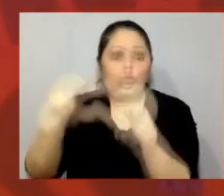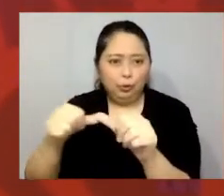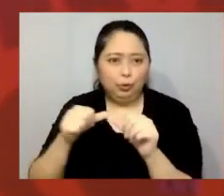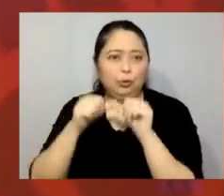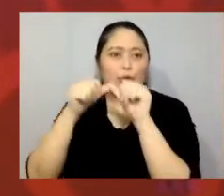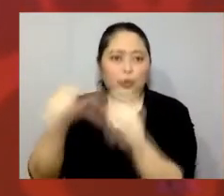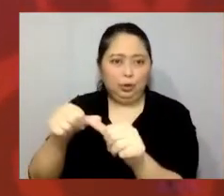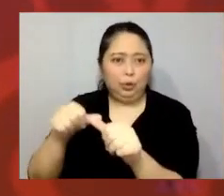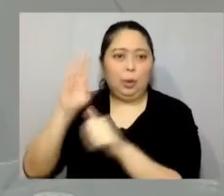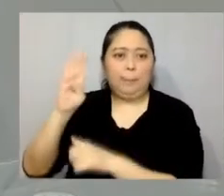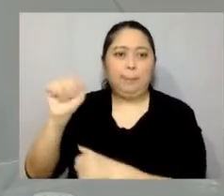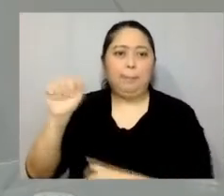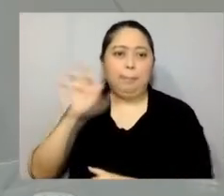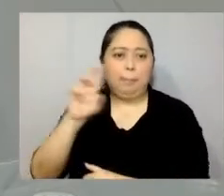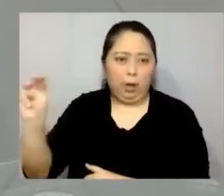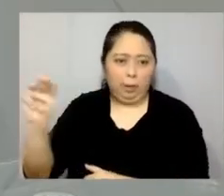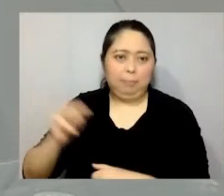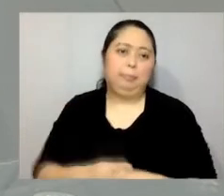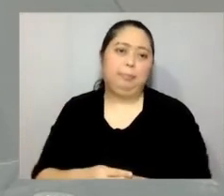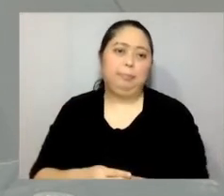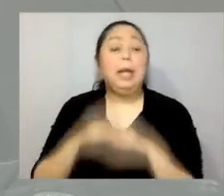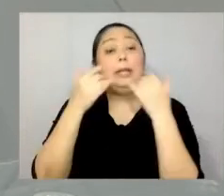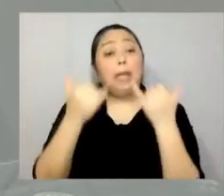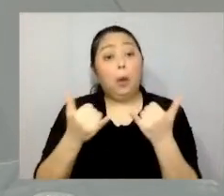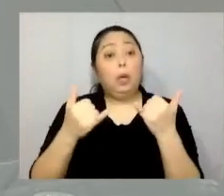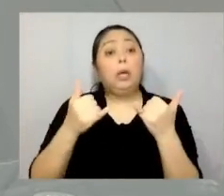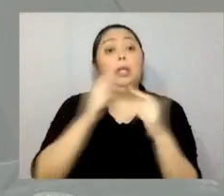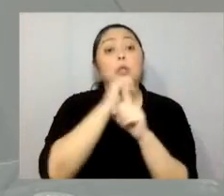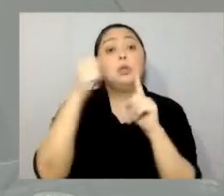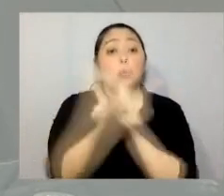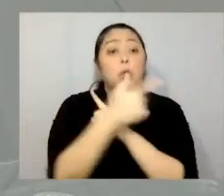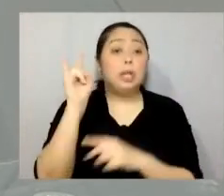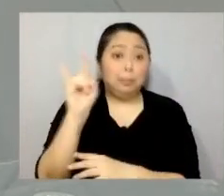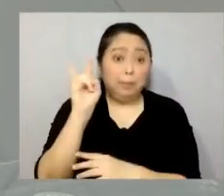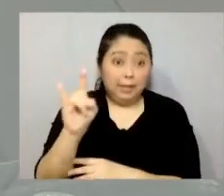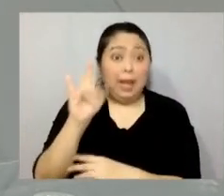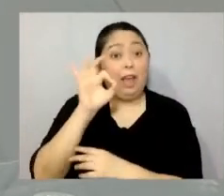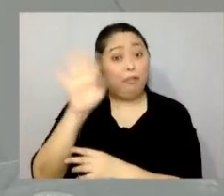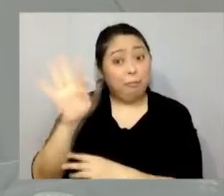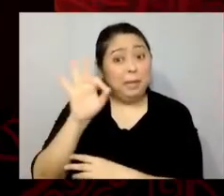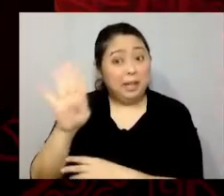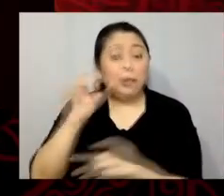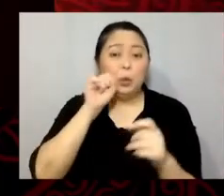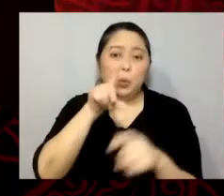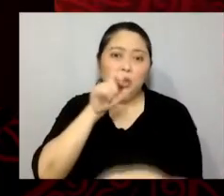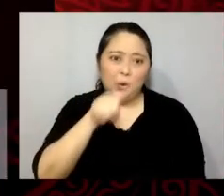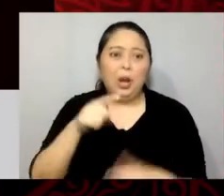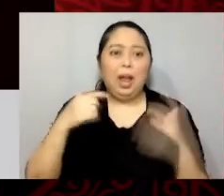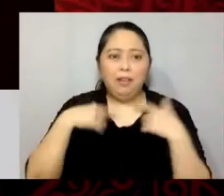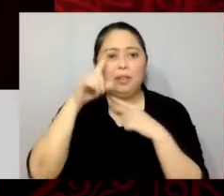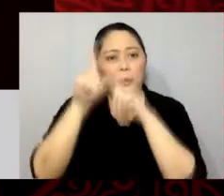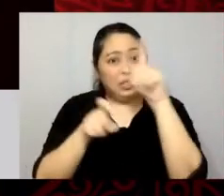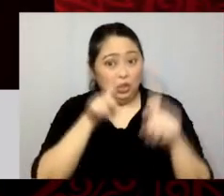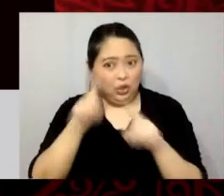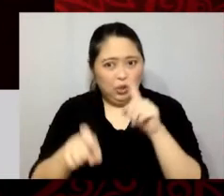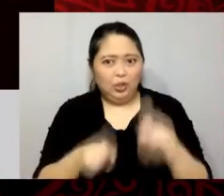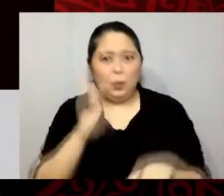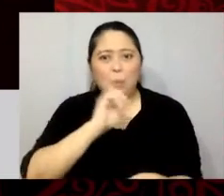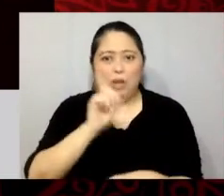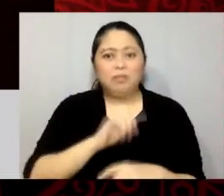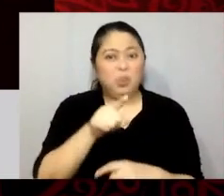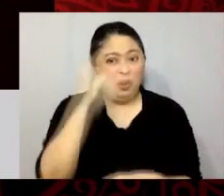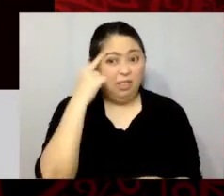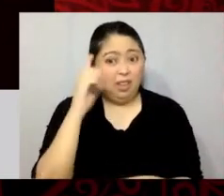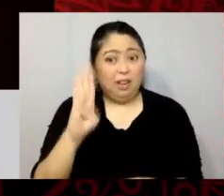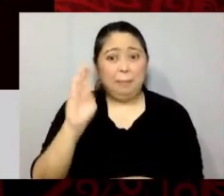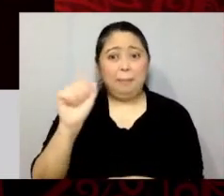people saying? Thanks for that, Karen. We're going to read some of the comments on social media. We did ask, do you think the BARM or the Bangsamoro Autonomous Region